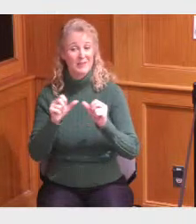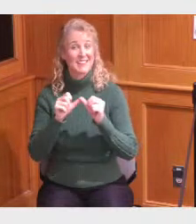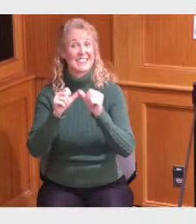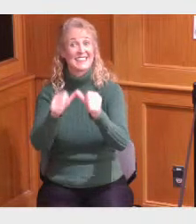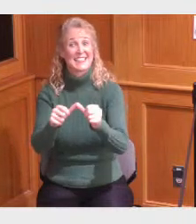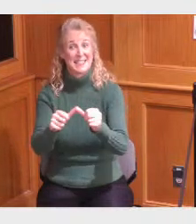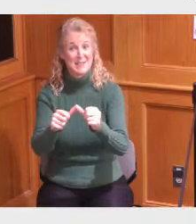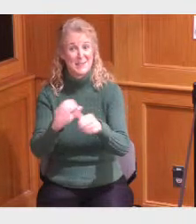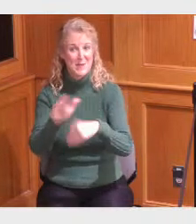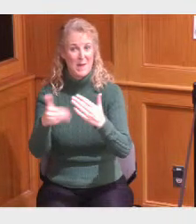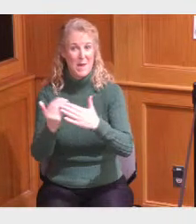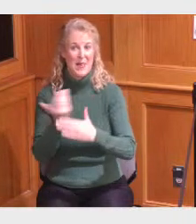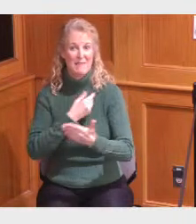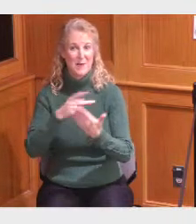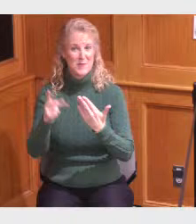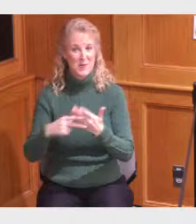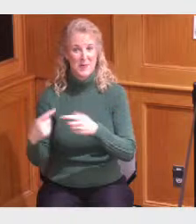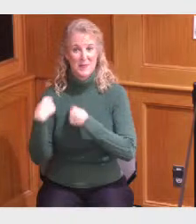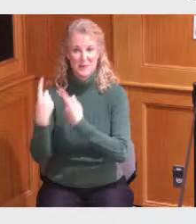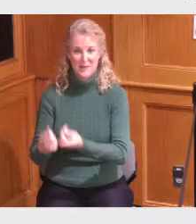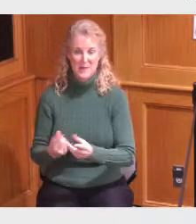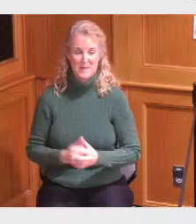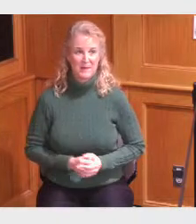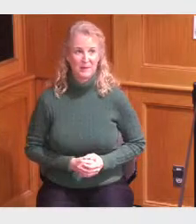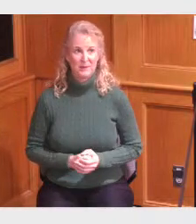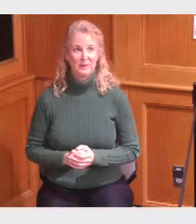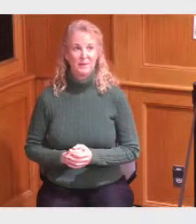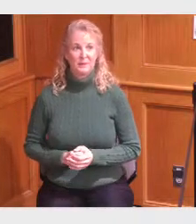next renewal period.